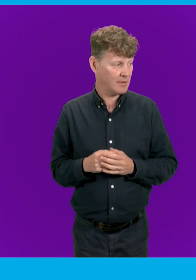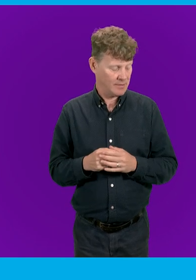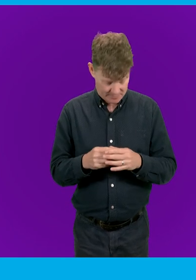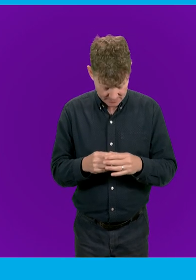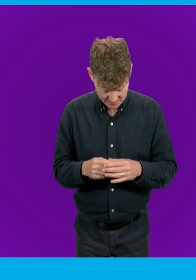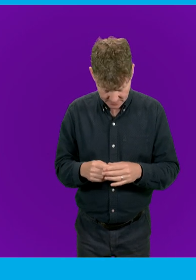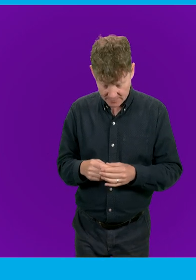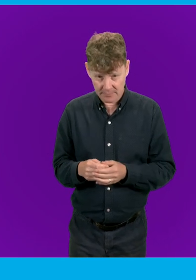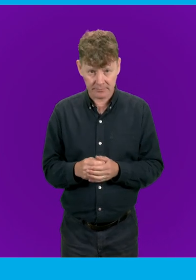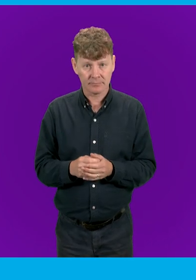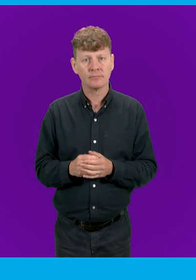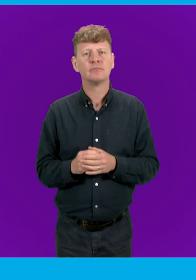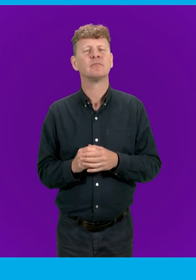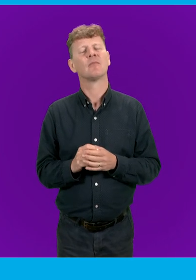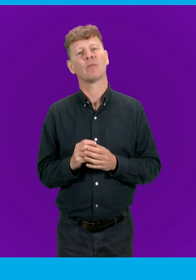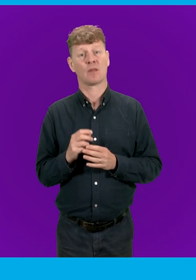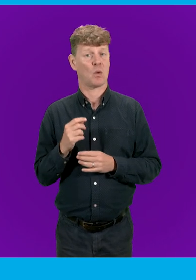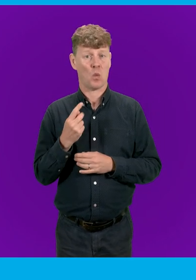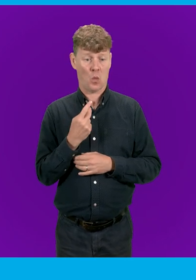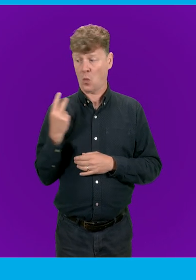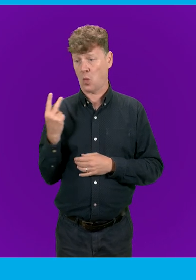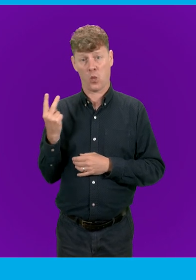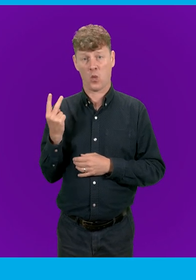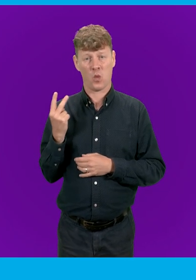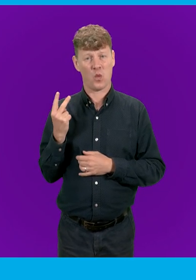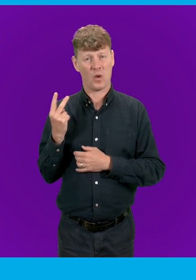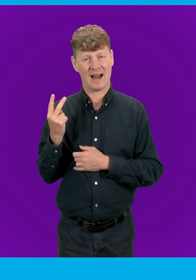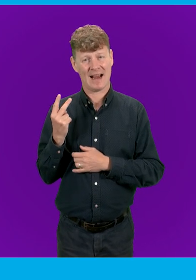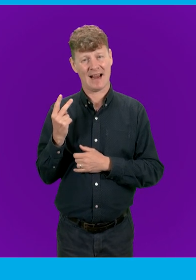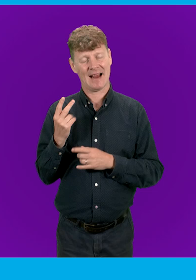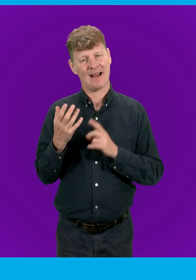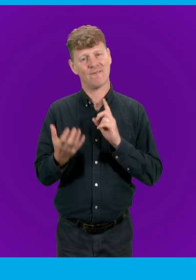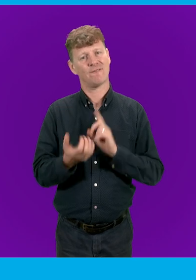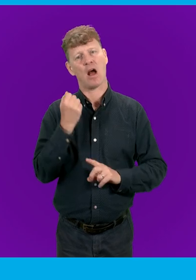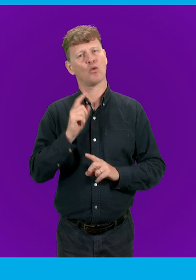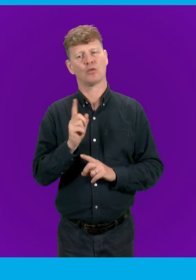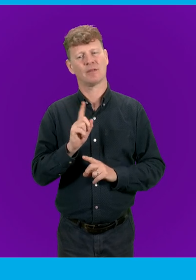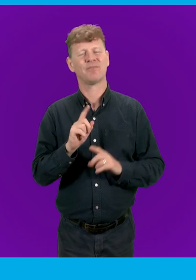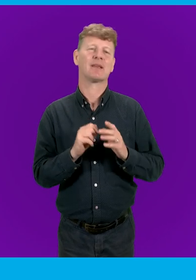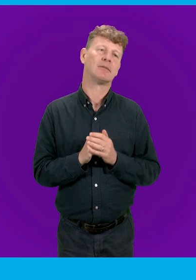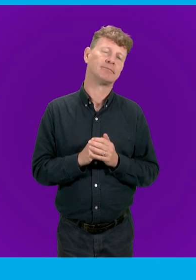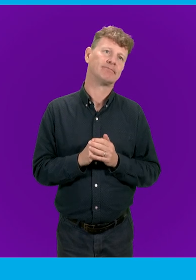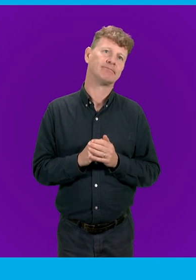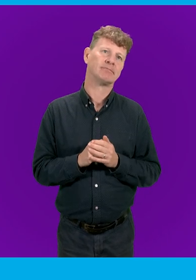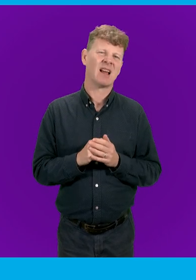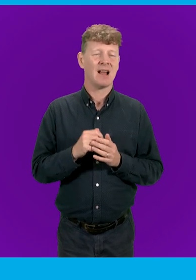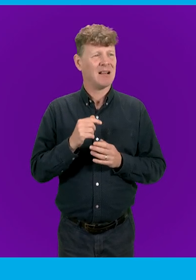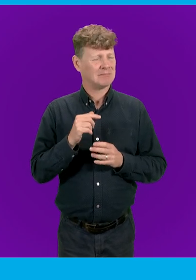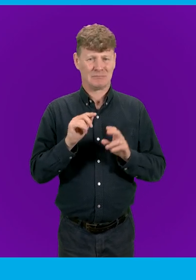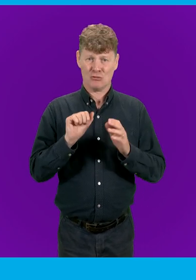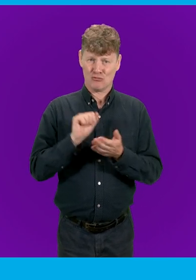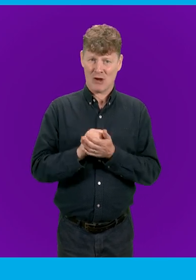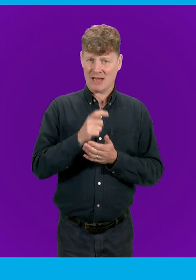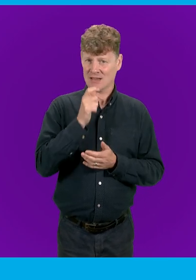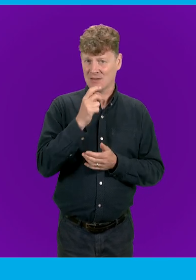we just found it to be quite I don't know if old-fashioned is the way